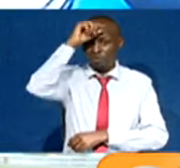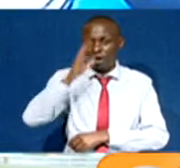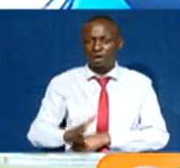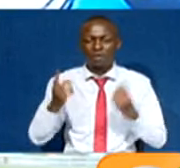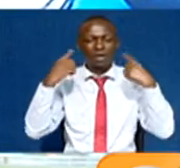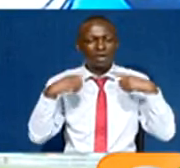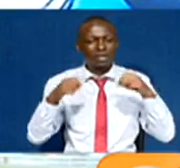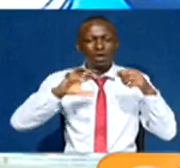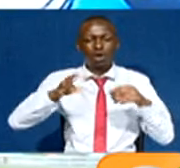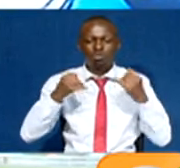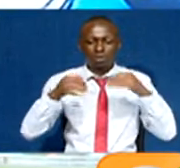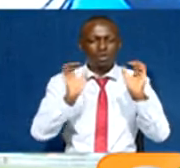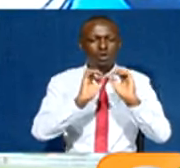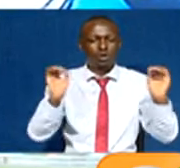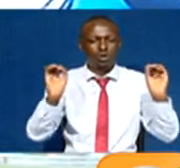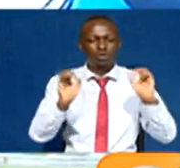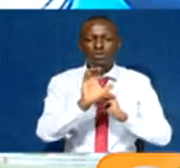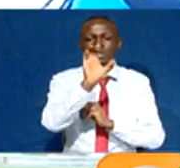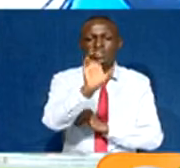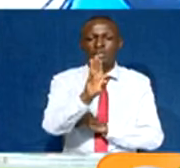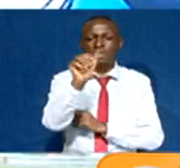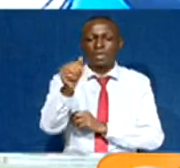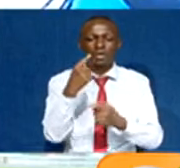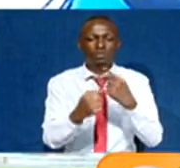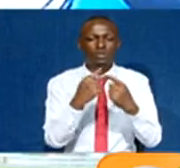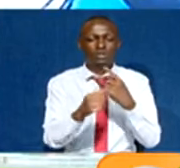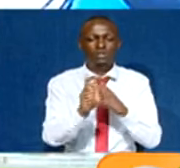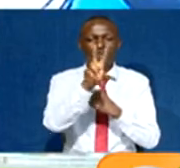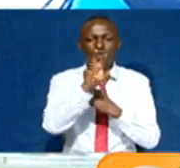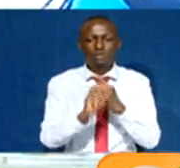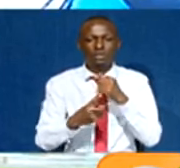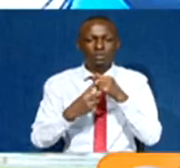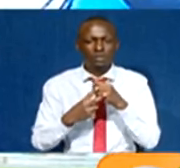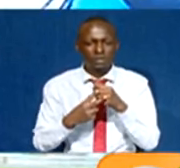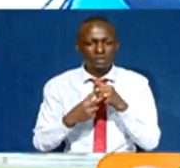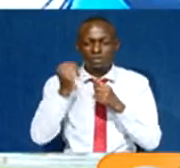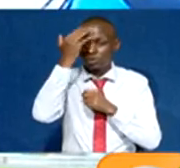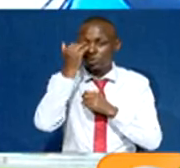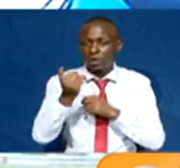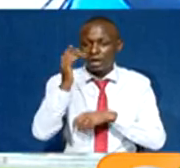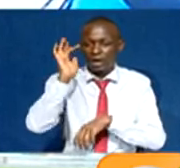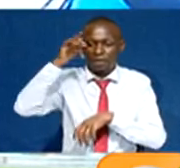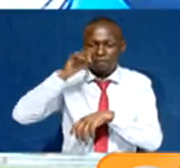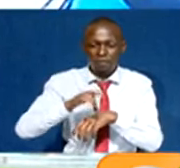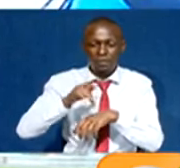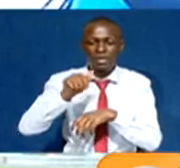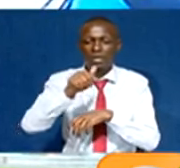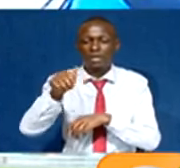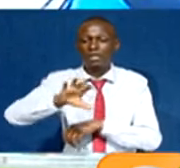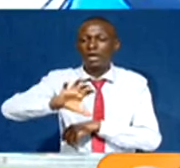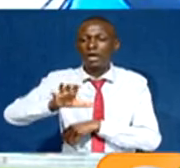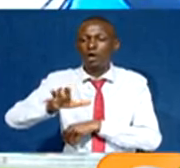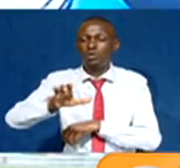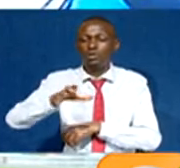will not implement the 2017 collective bargaining agreement, as it will have a ripple effect on other county